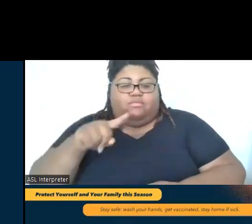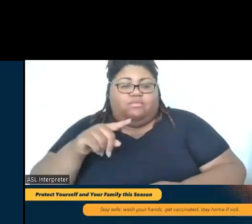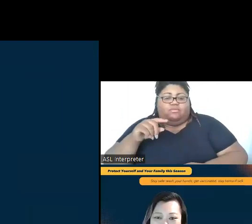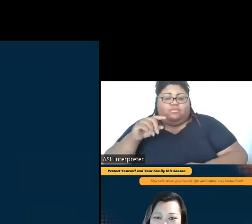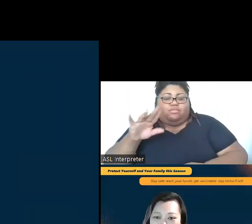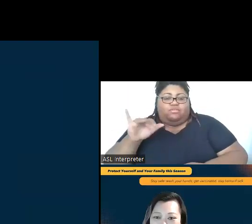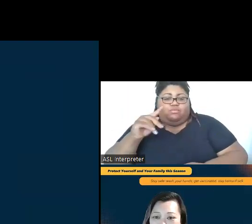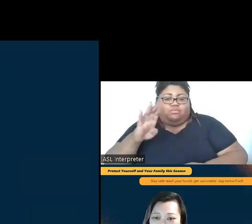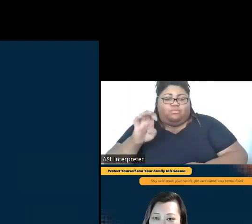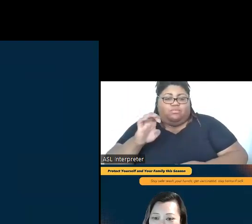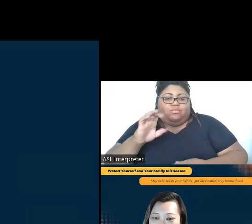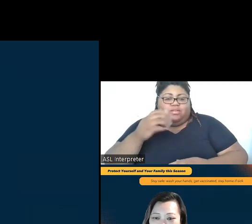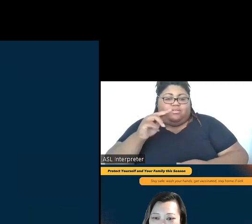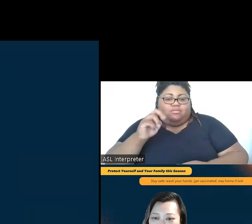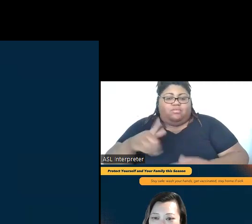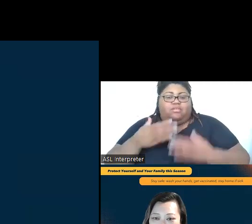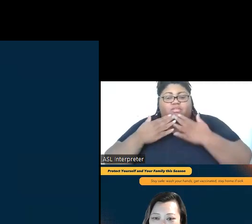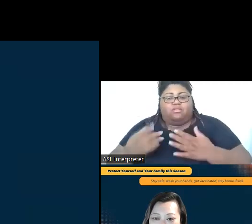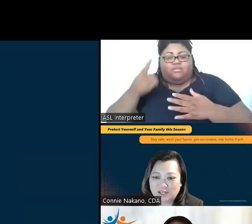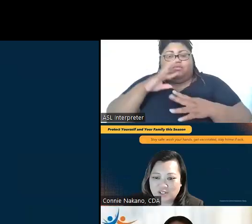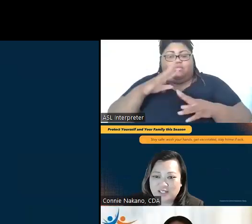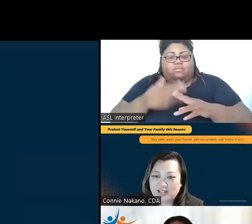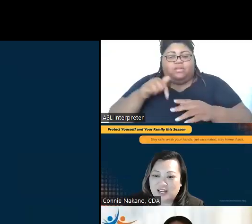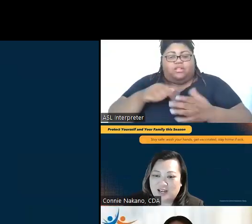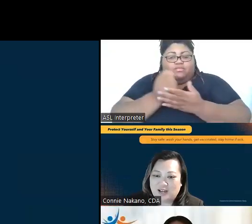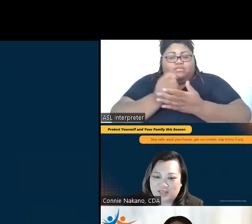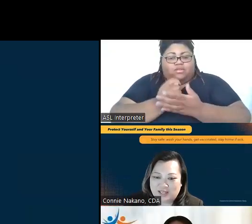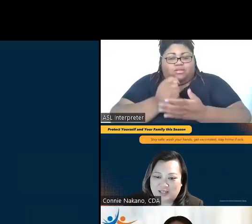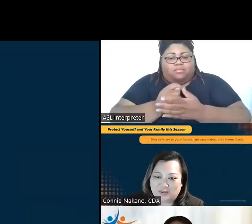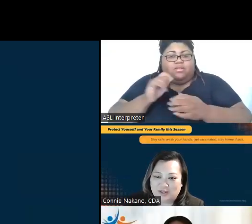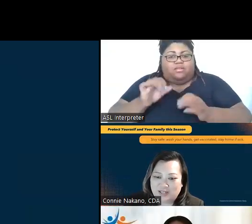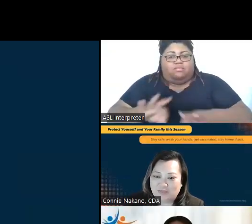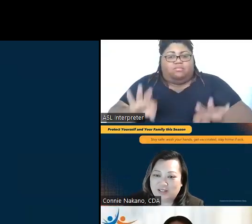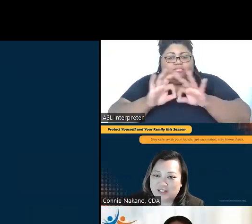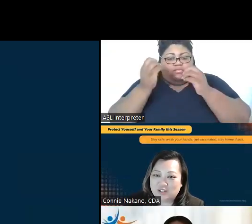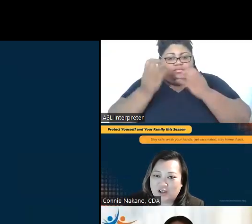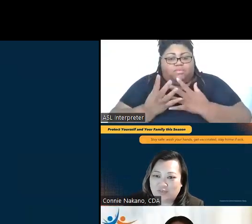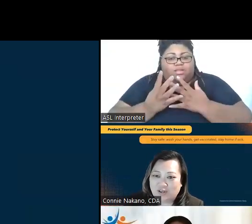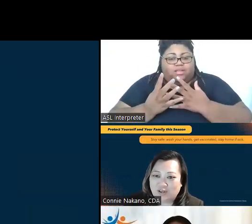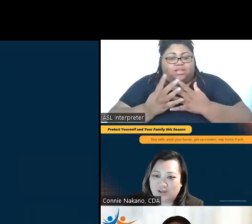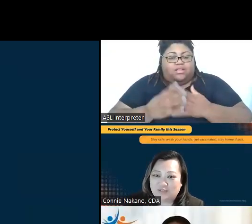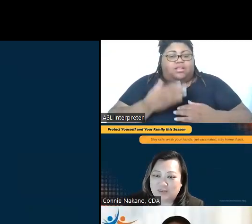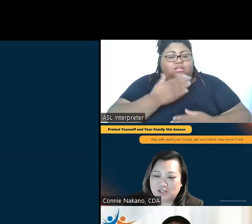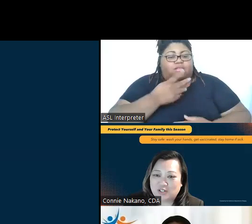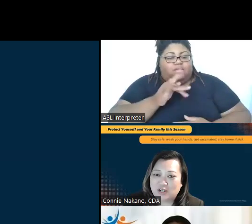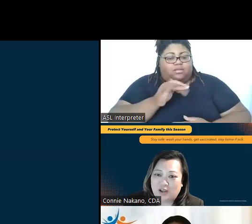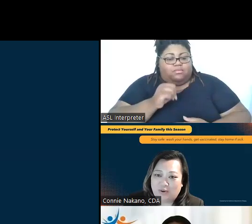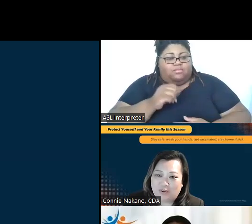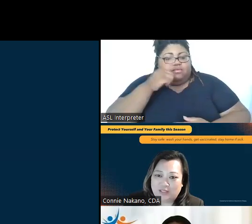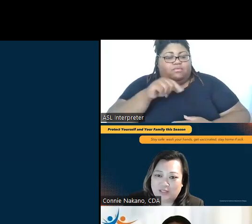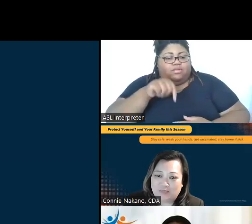and addressing COVID treatments. It's very valuable information. Thank you, Kim Rutledge, for giving us